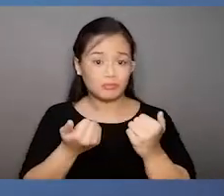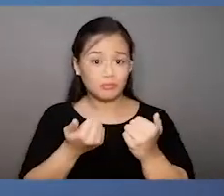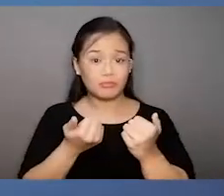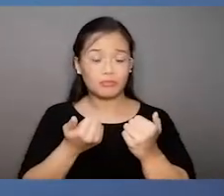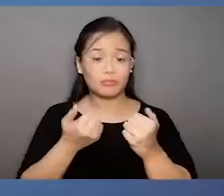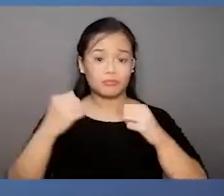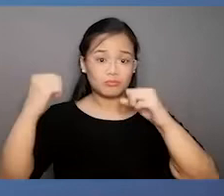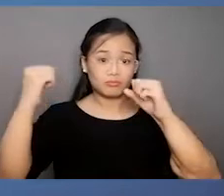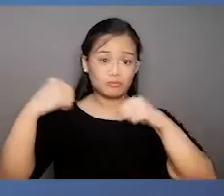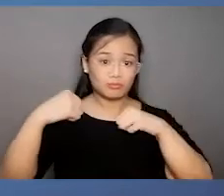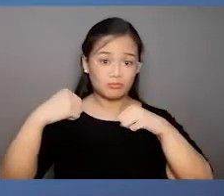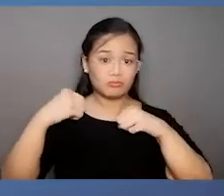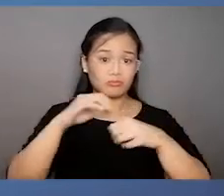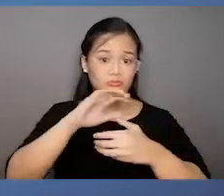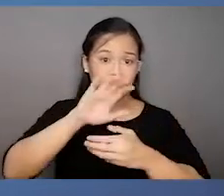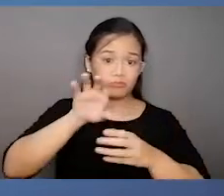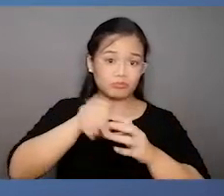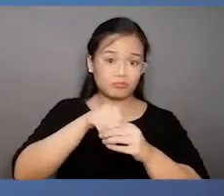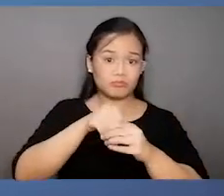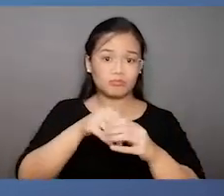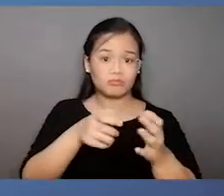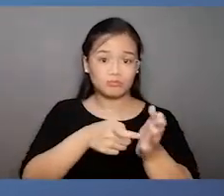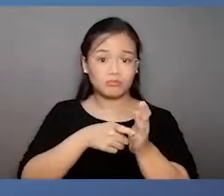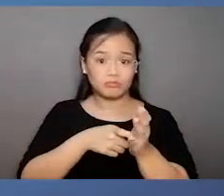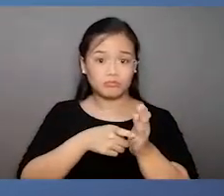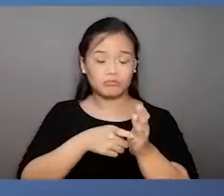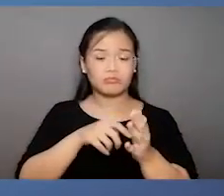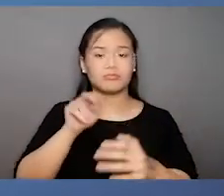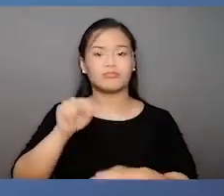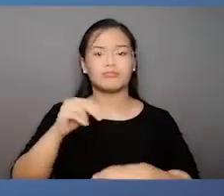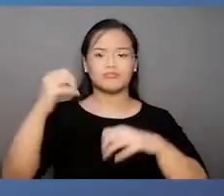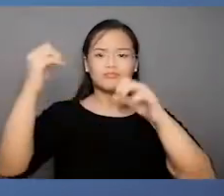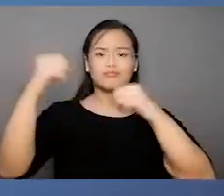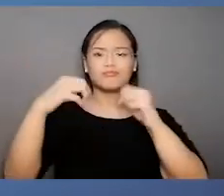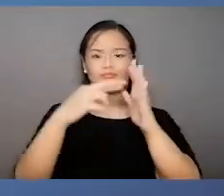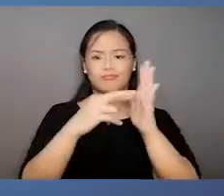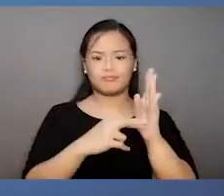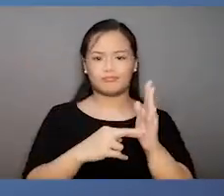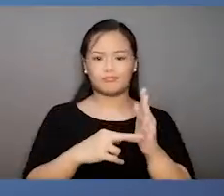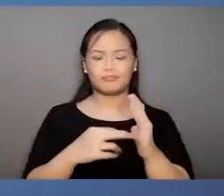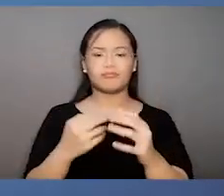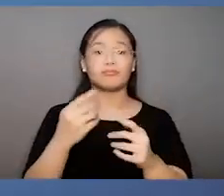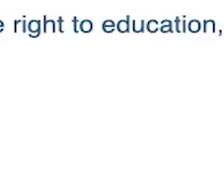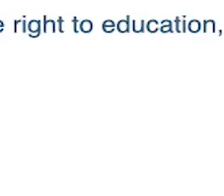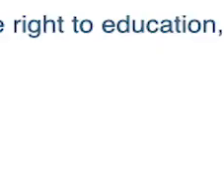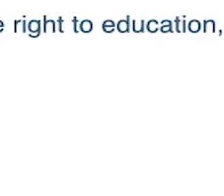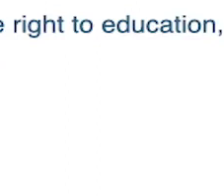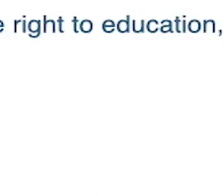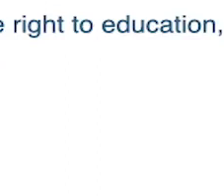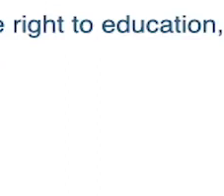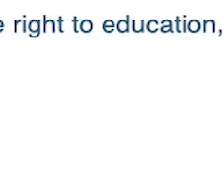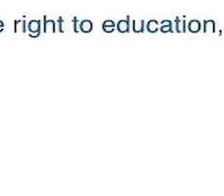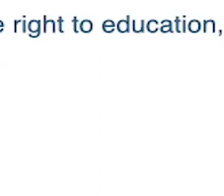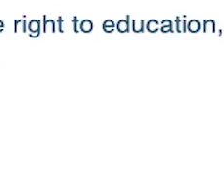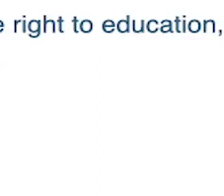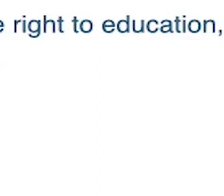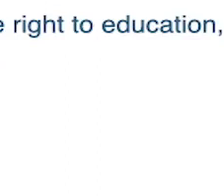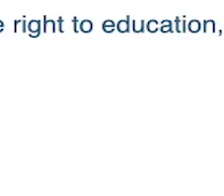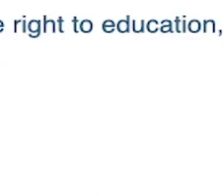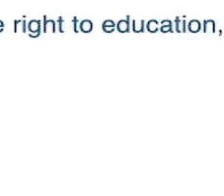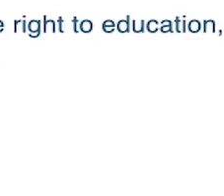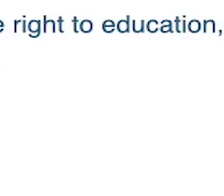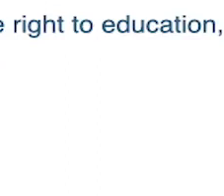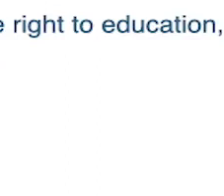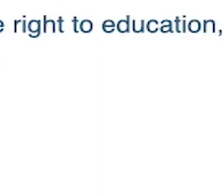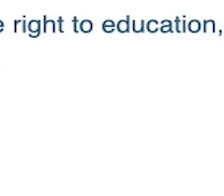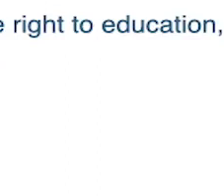this is the reason why the international community actually split the UDHR into two. You have the International